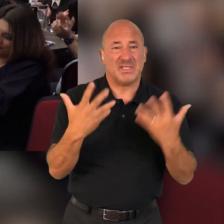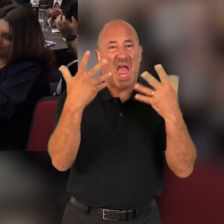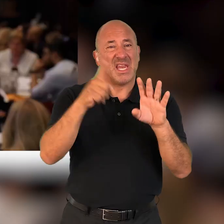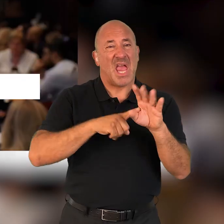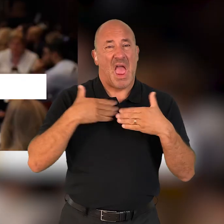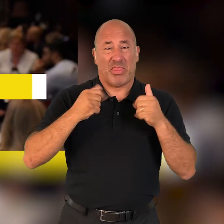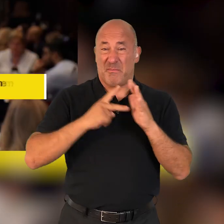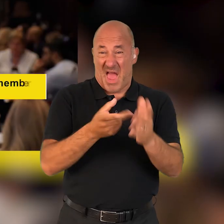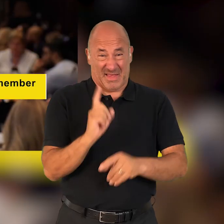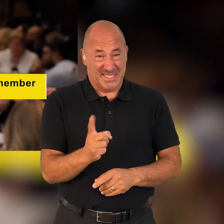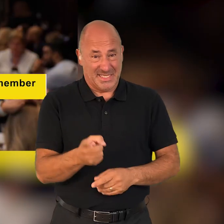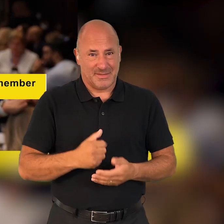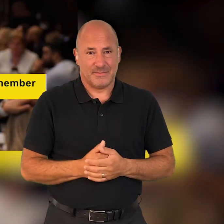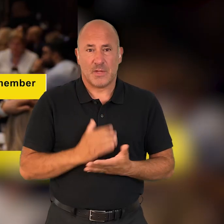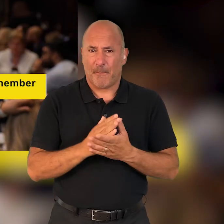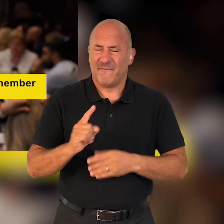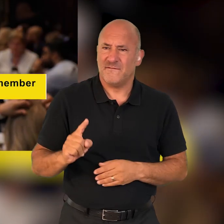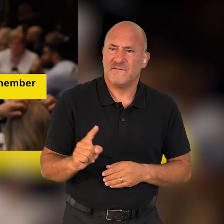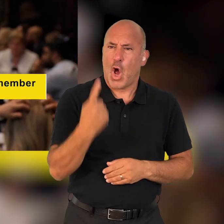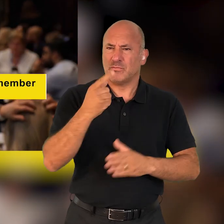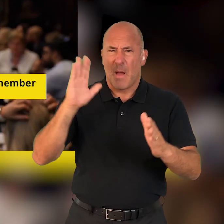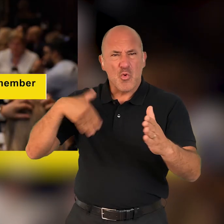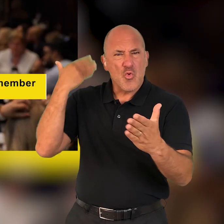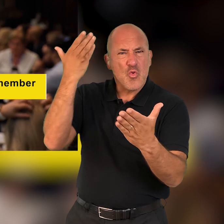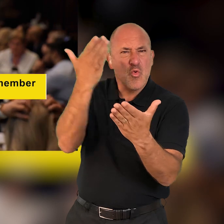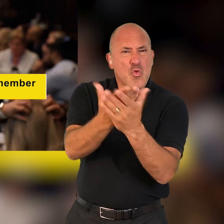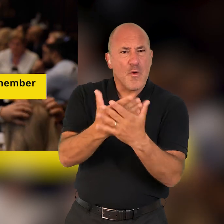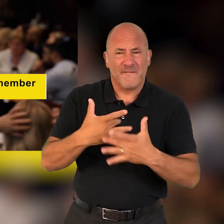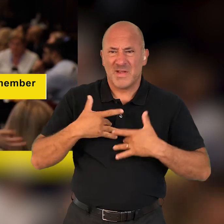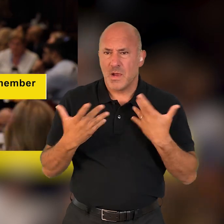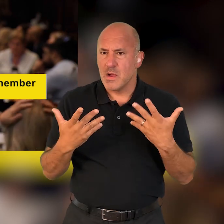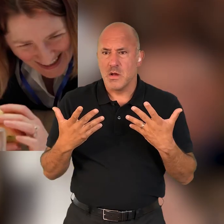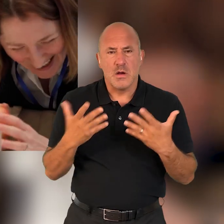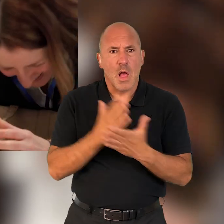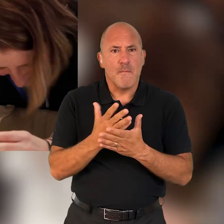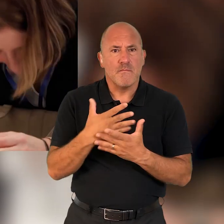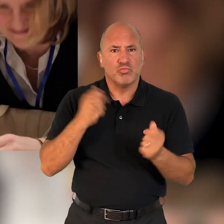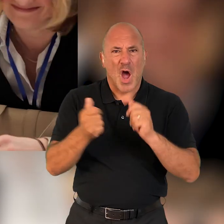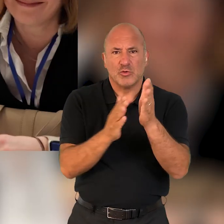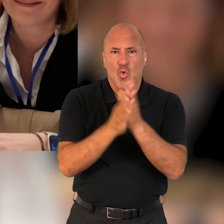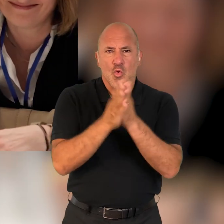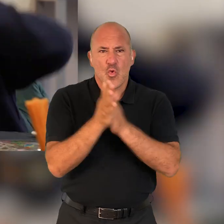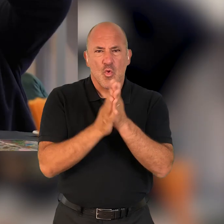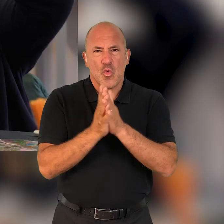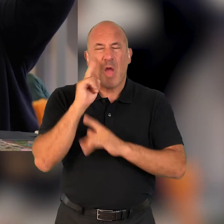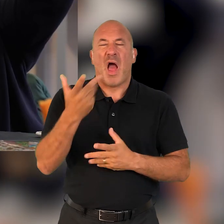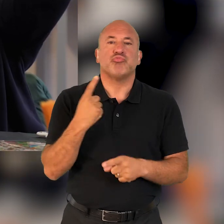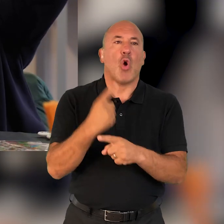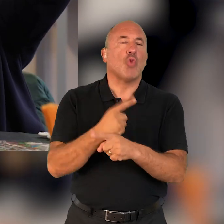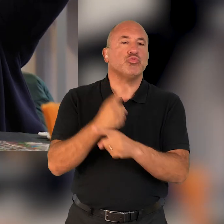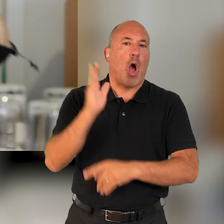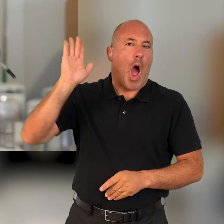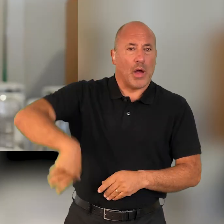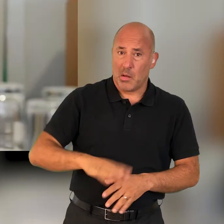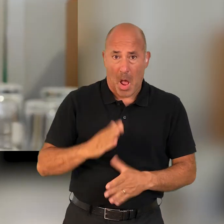For the first time in a long time, I feel like there's an appetite for change, but it does definitely feel like it's not just a soundbite,